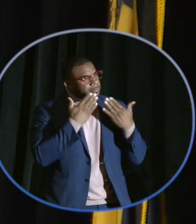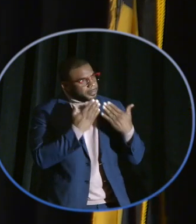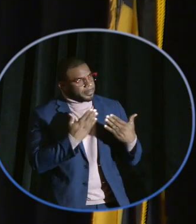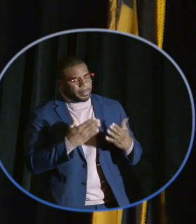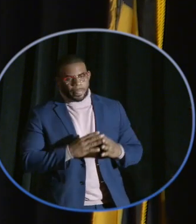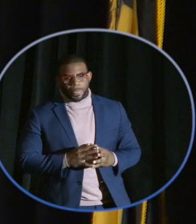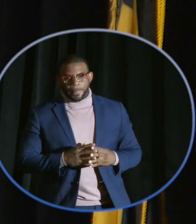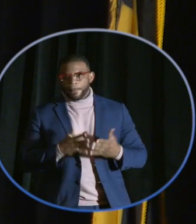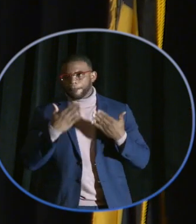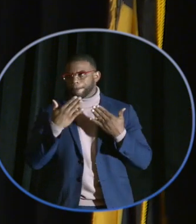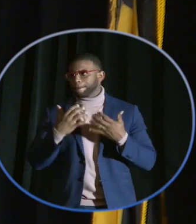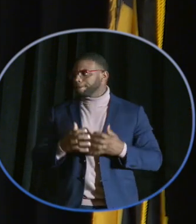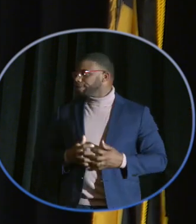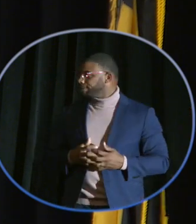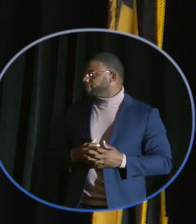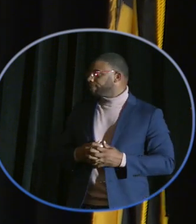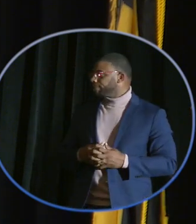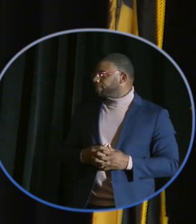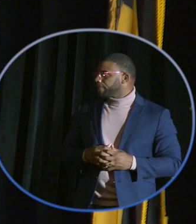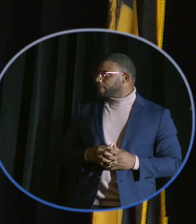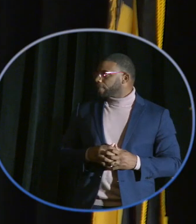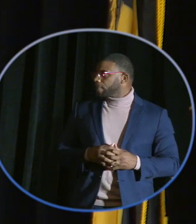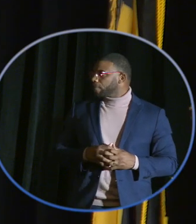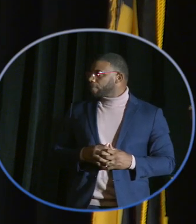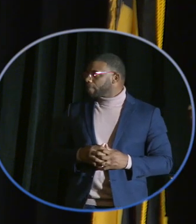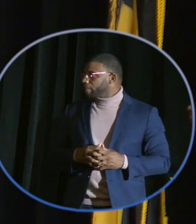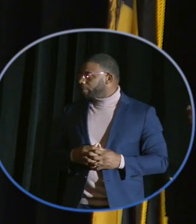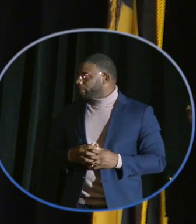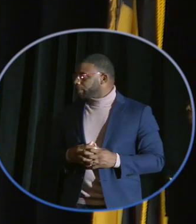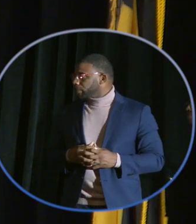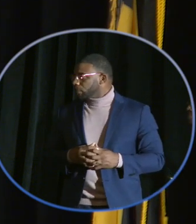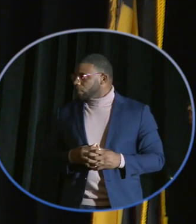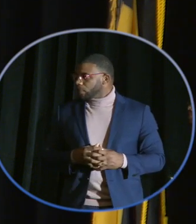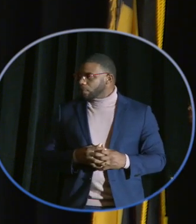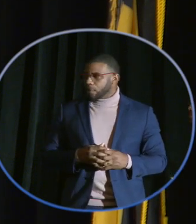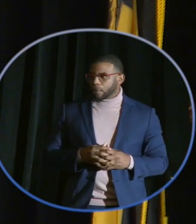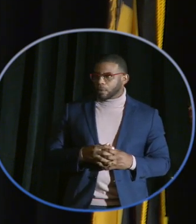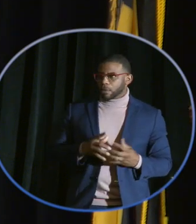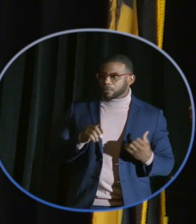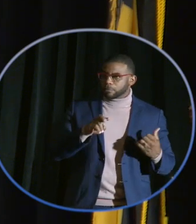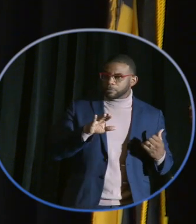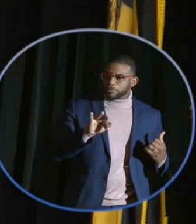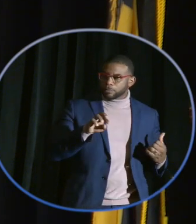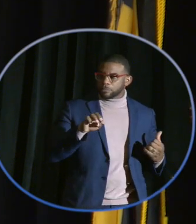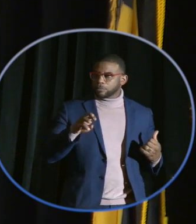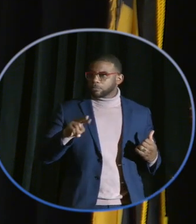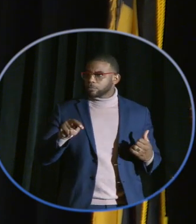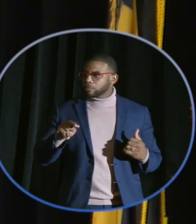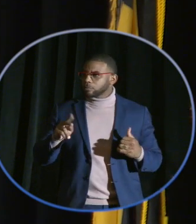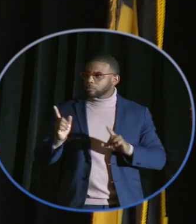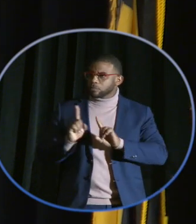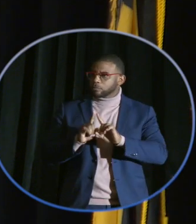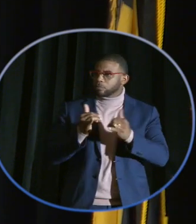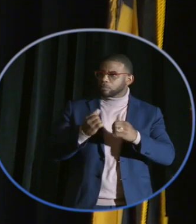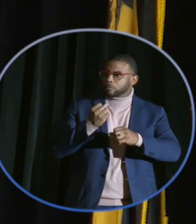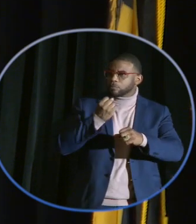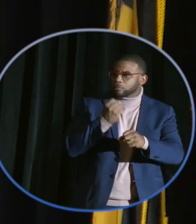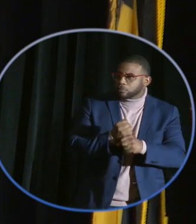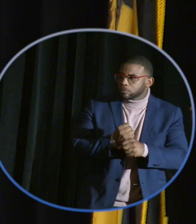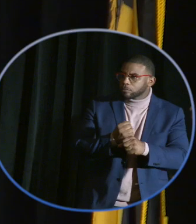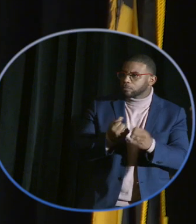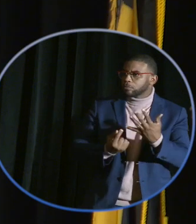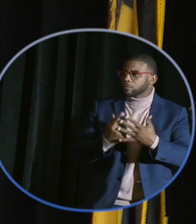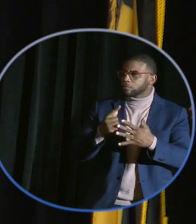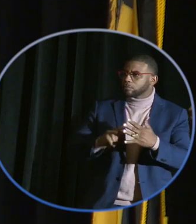you. And thank you, Rachel. And Terry Freeman has walked with us this year.